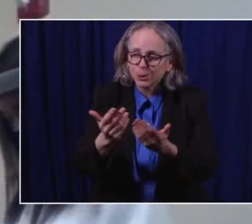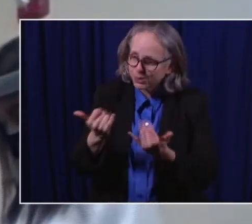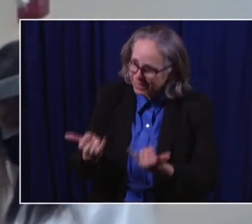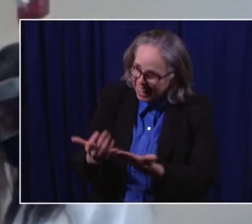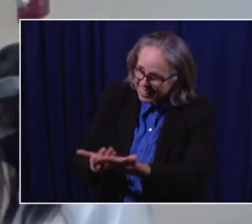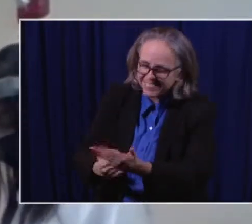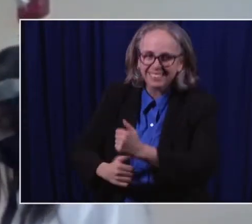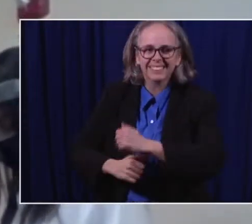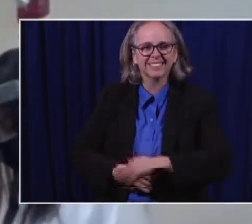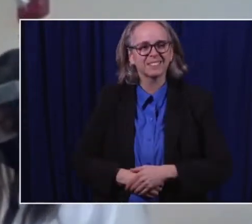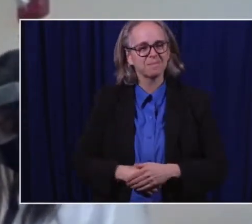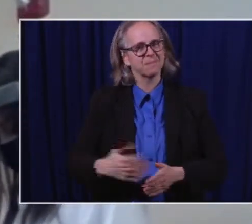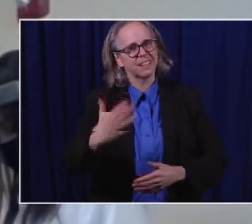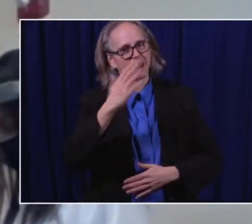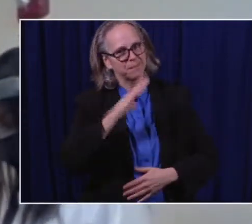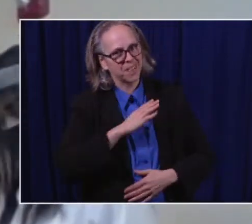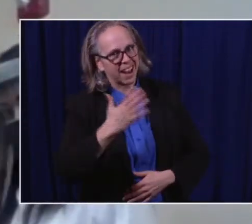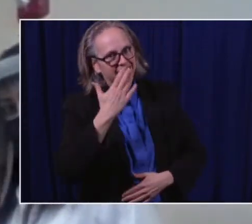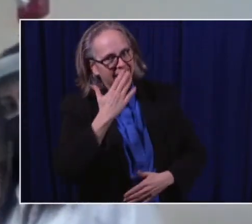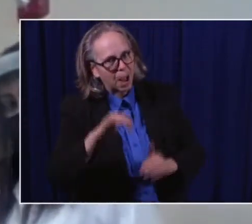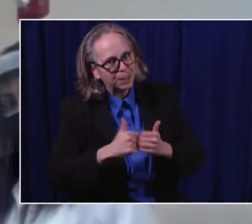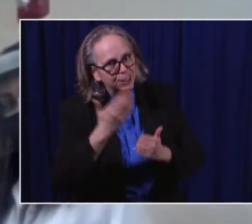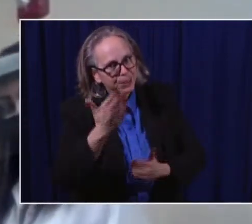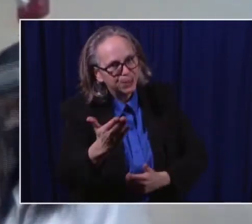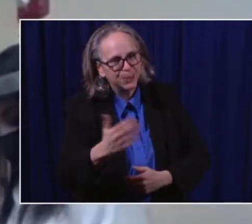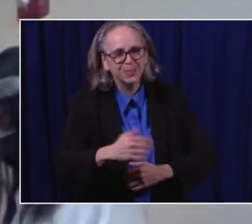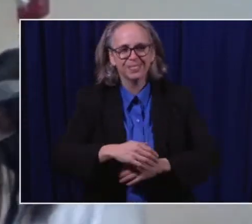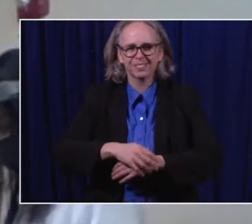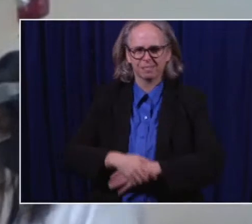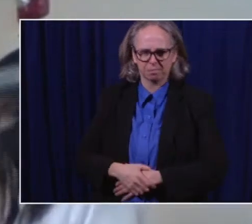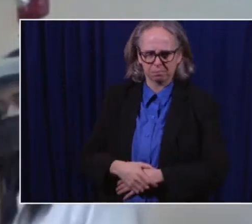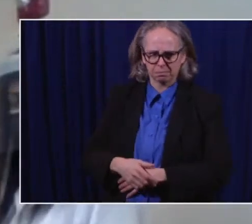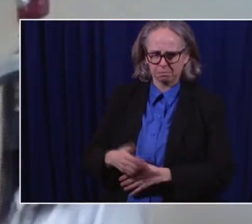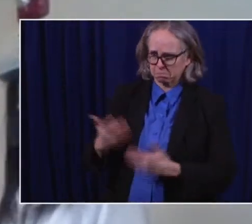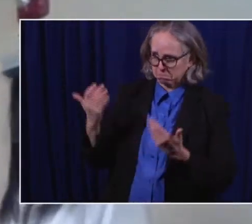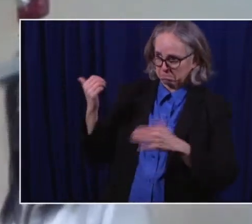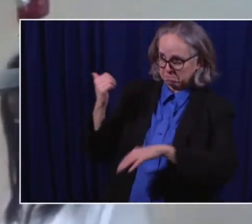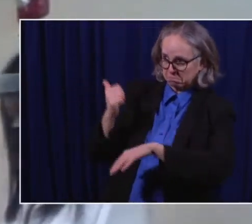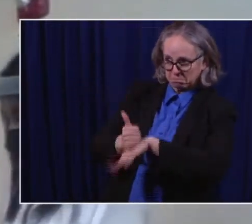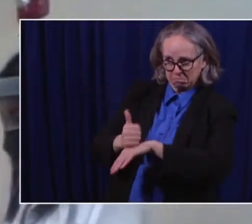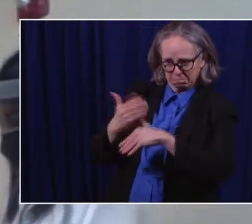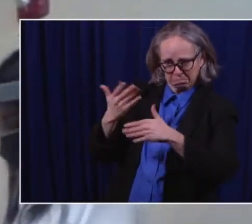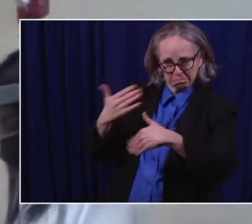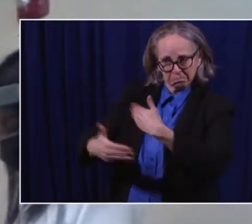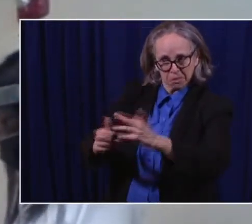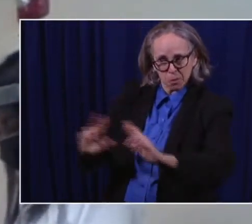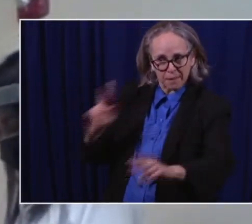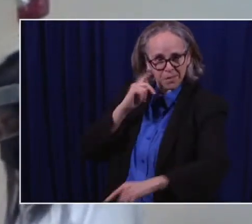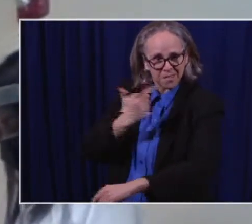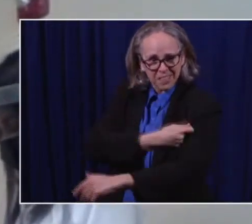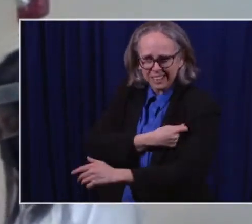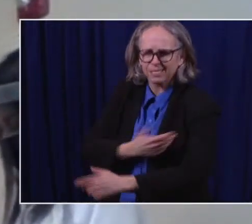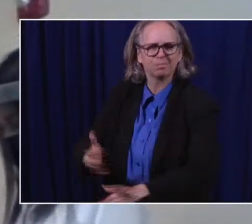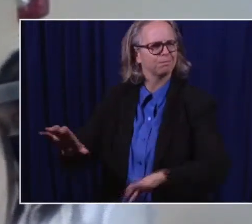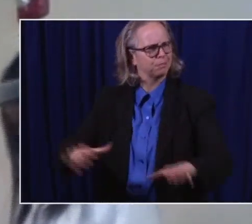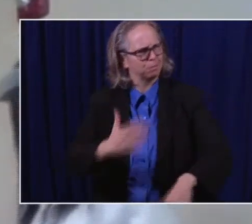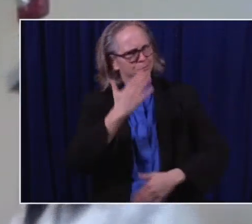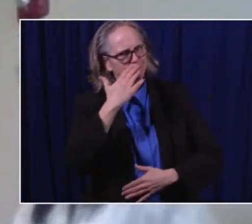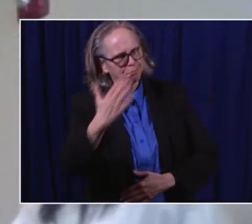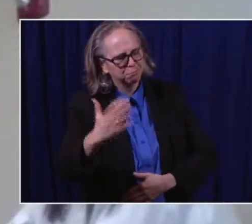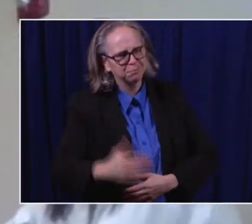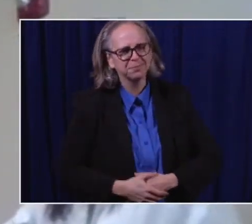I'm doing well. How are you? Day going okay? It's going great. Very